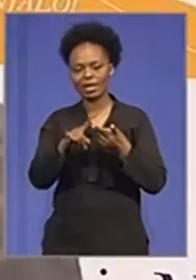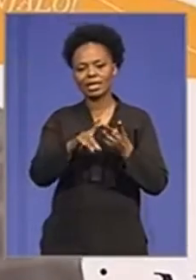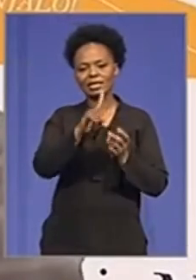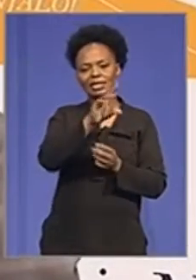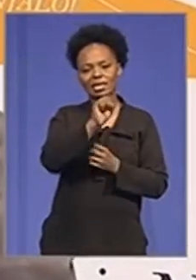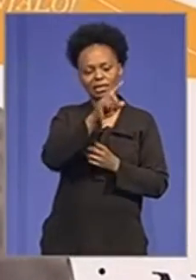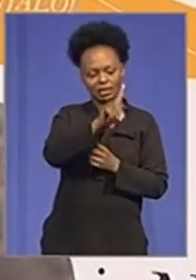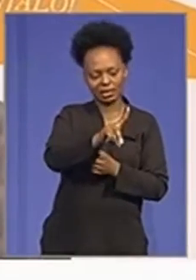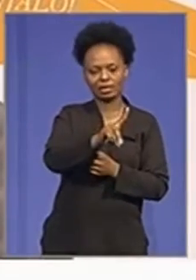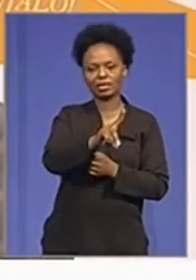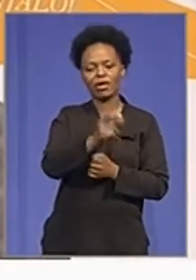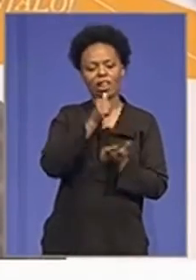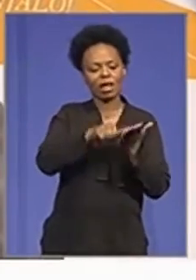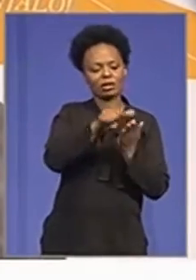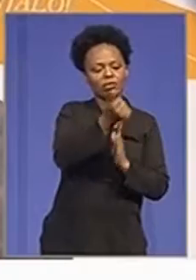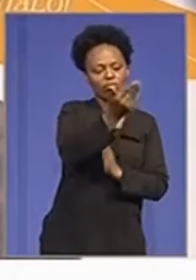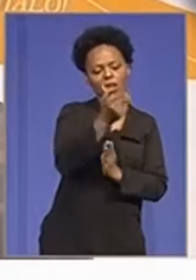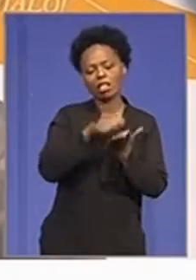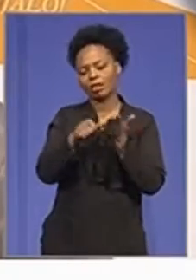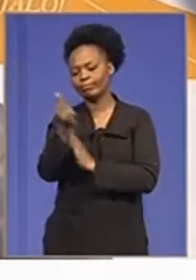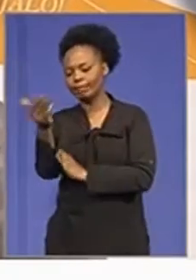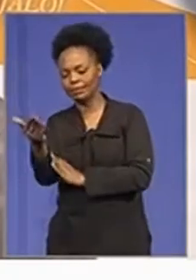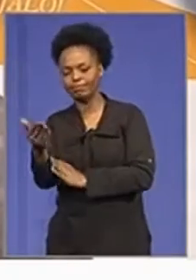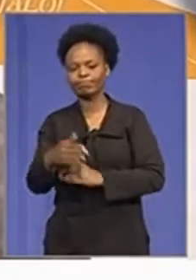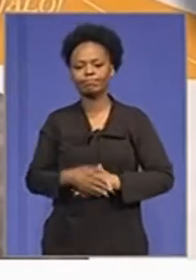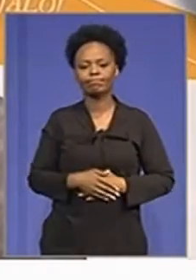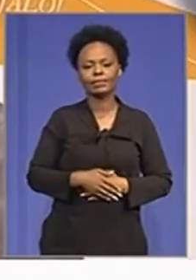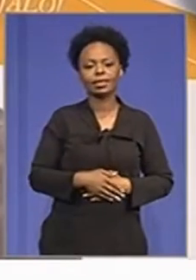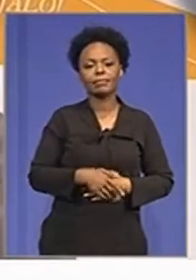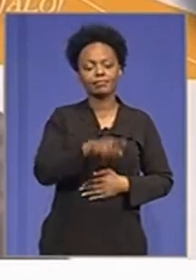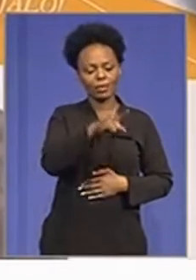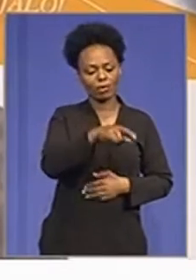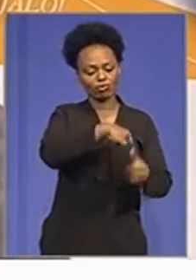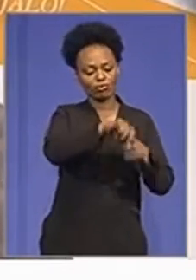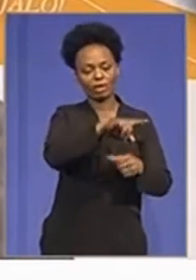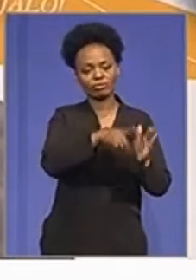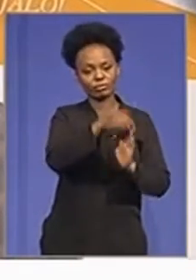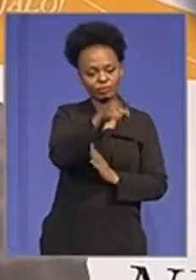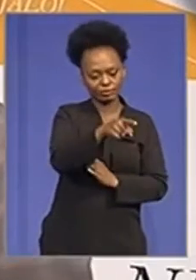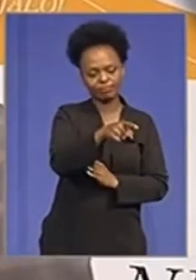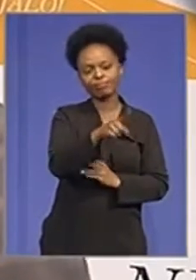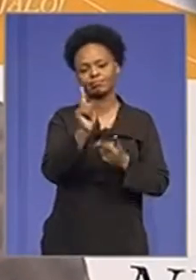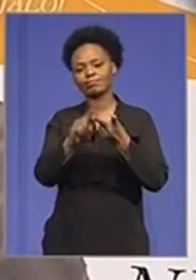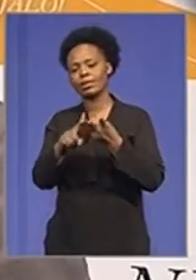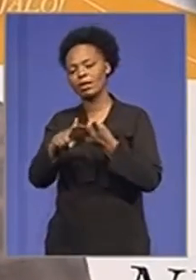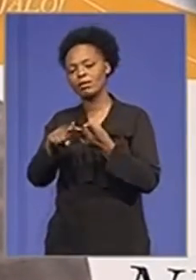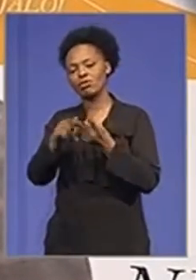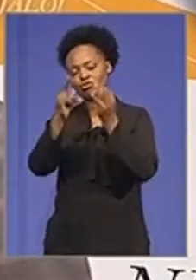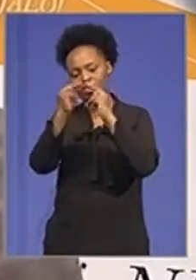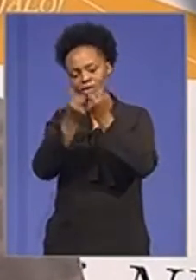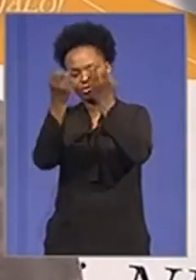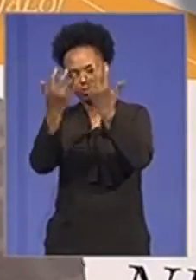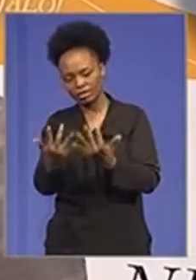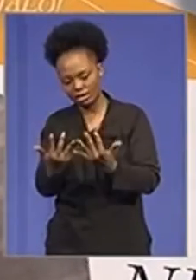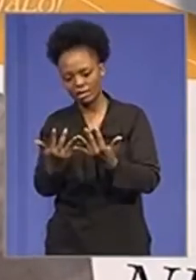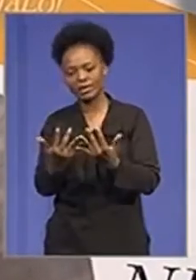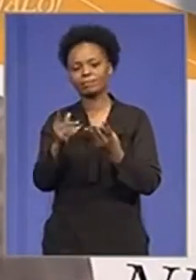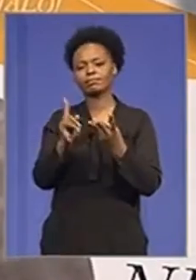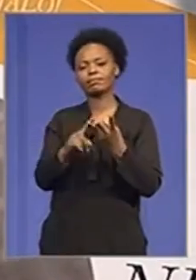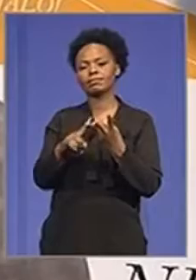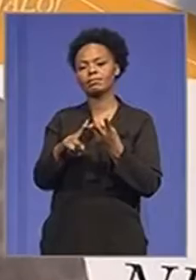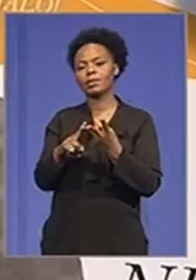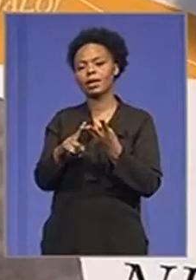SASSA hore ha re qeta kopana le Department of Social Development le National Treasury bonneteng re tla re kopana le bona re